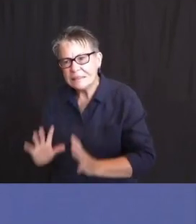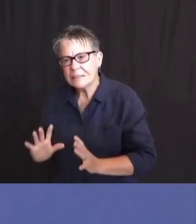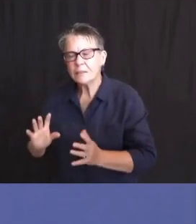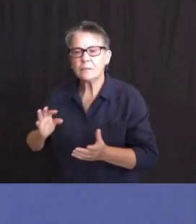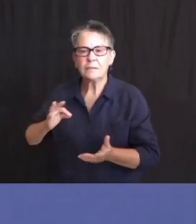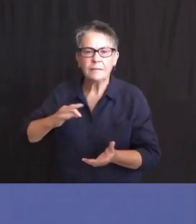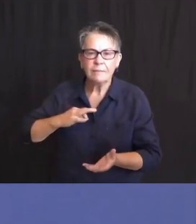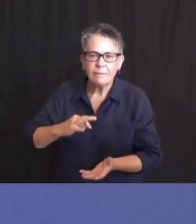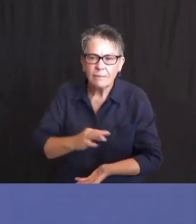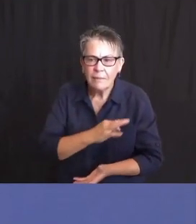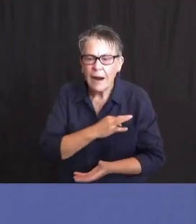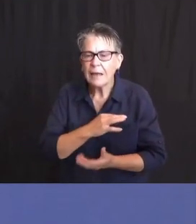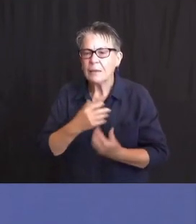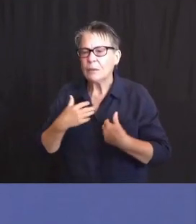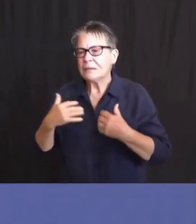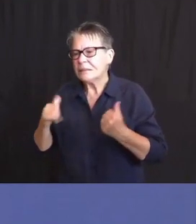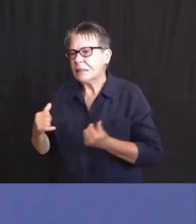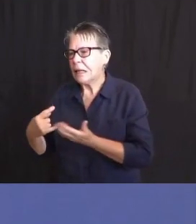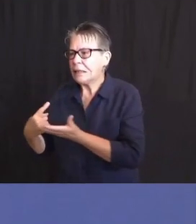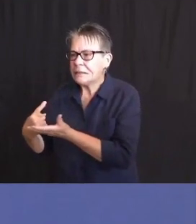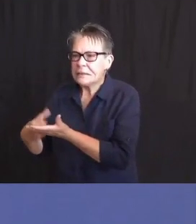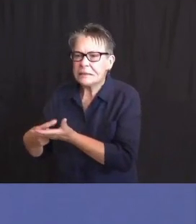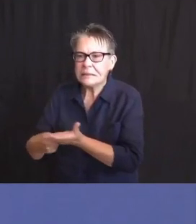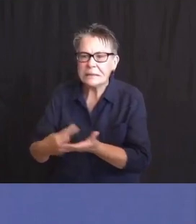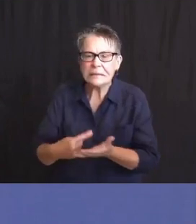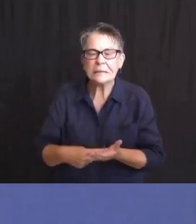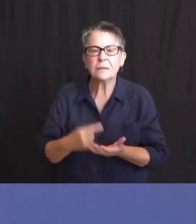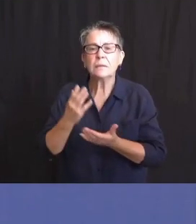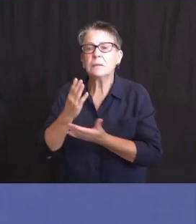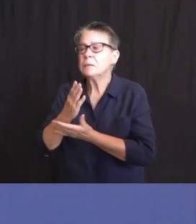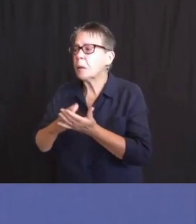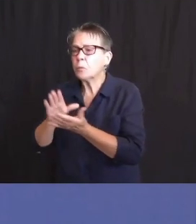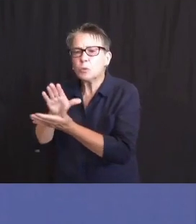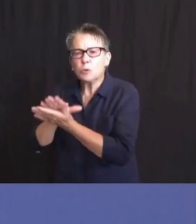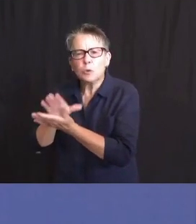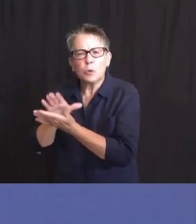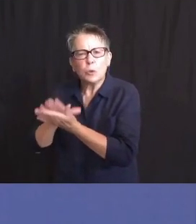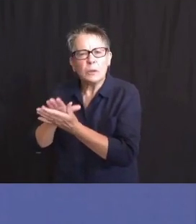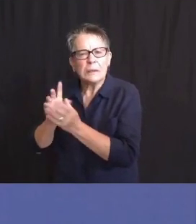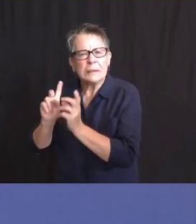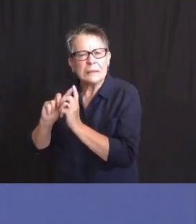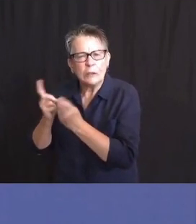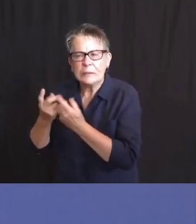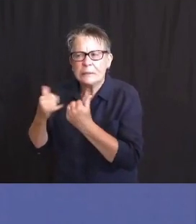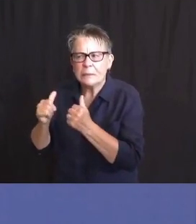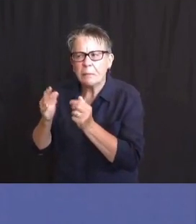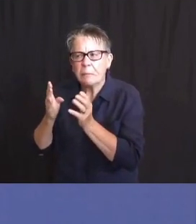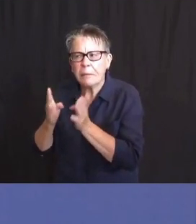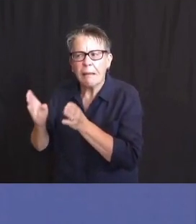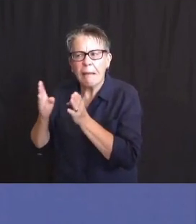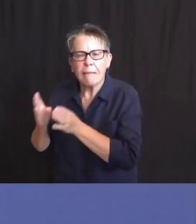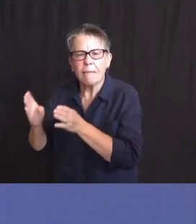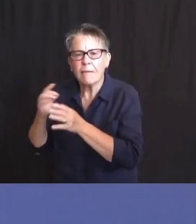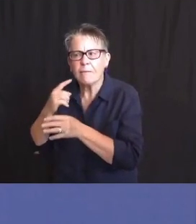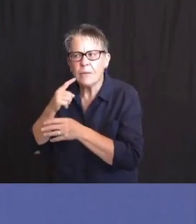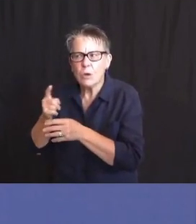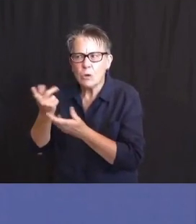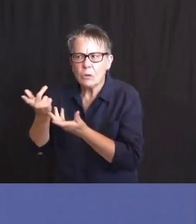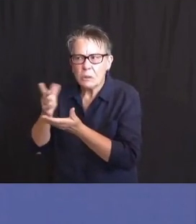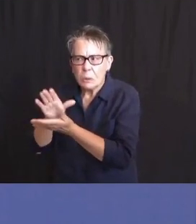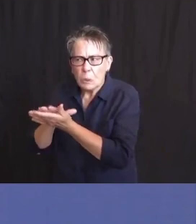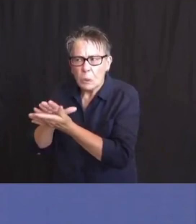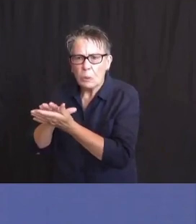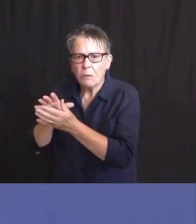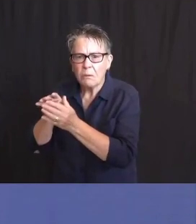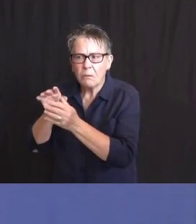in the last stages of putting their plans together. I think I think we'll leave that to the district plans and see